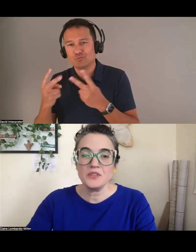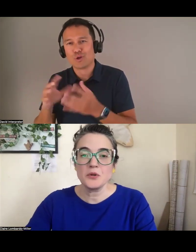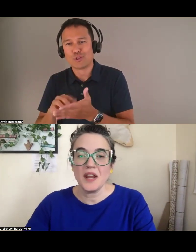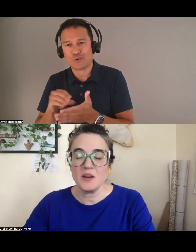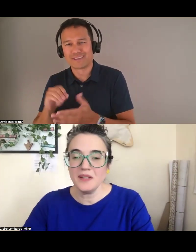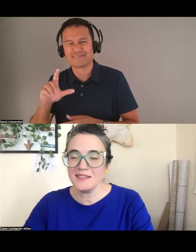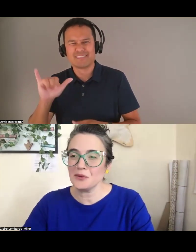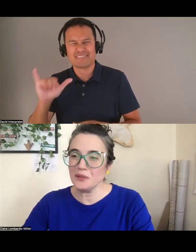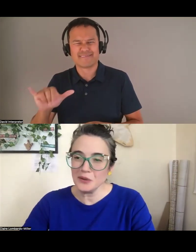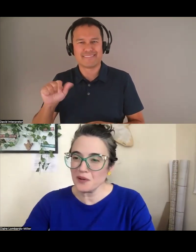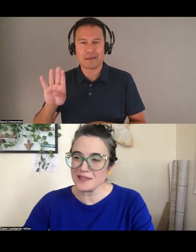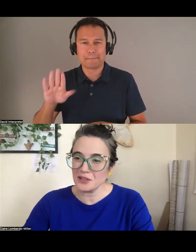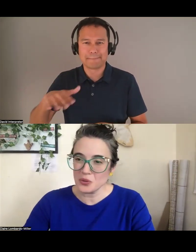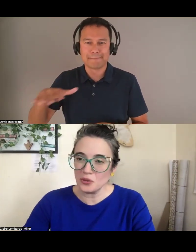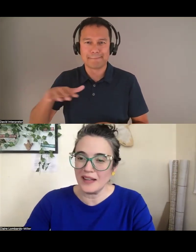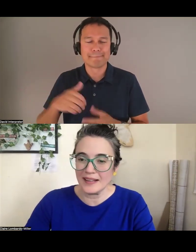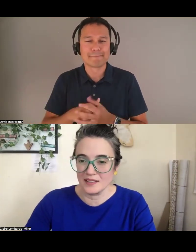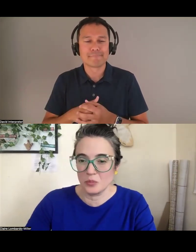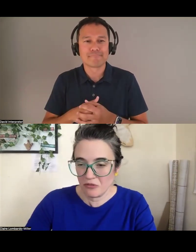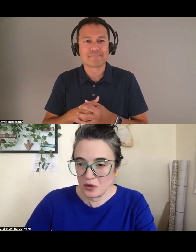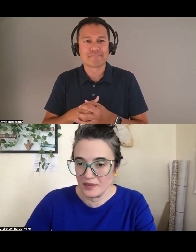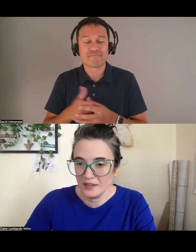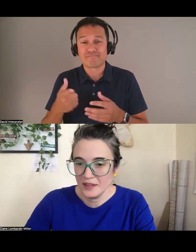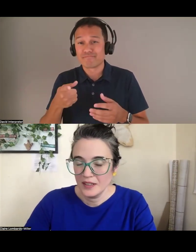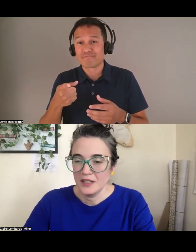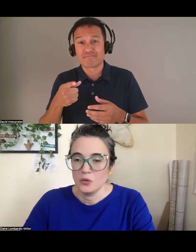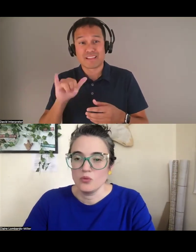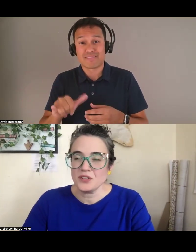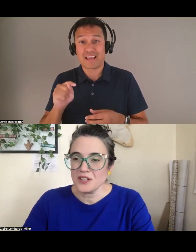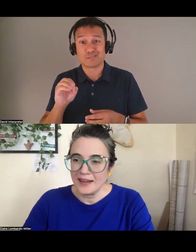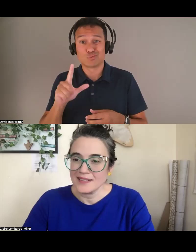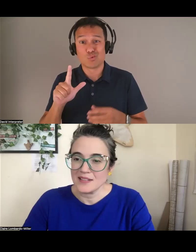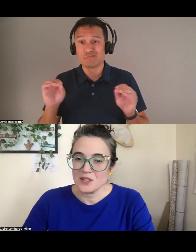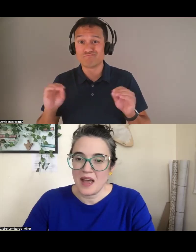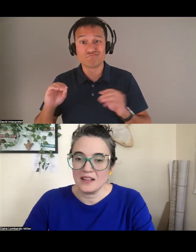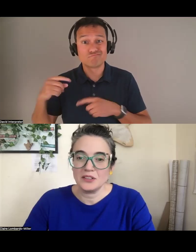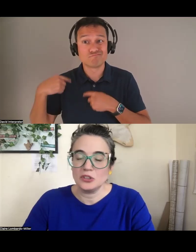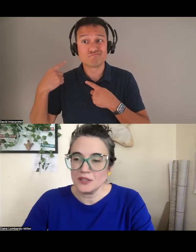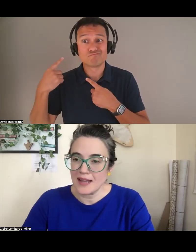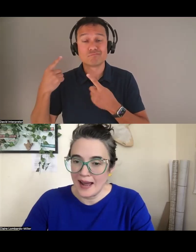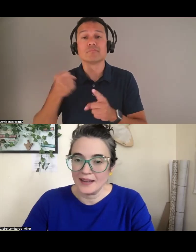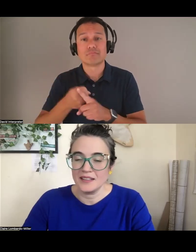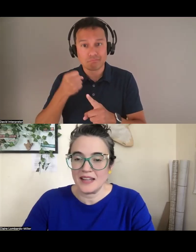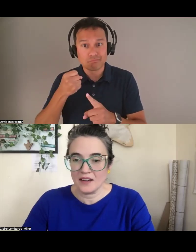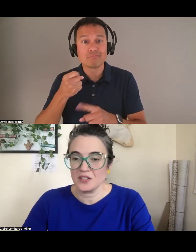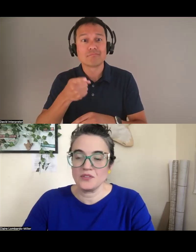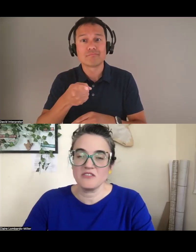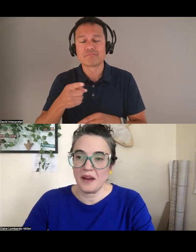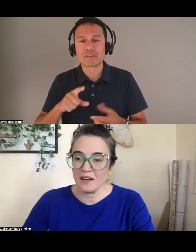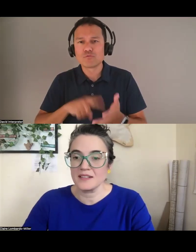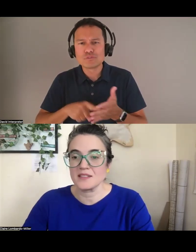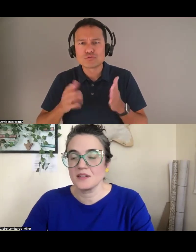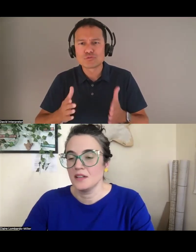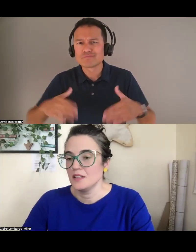And it was created because there really wasn't a tool like this before. Research hadn't systematically looked at the attitudes